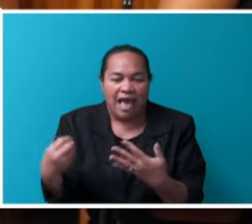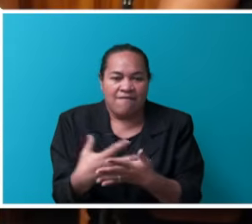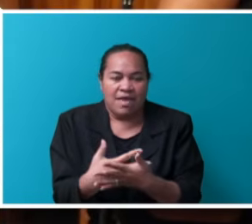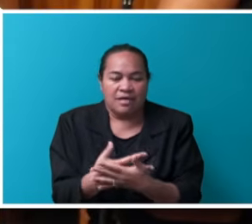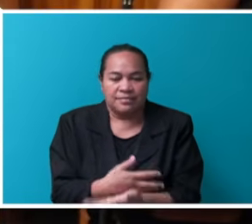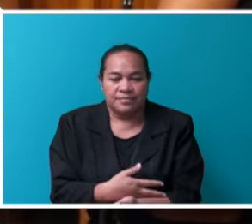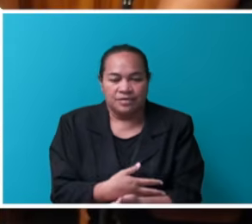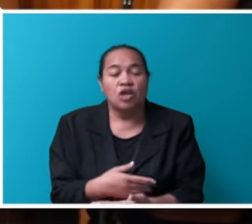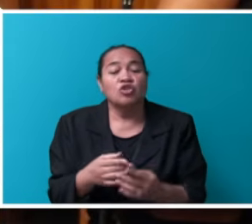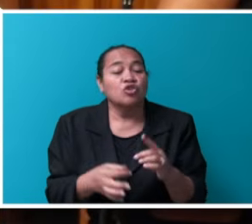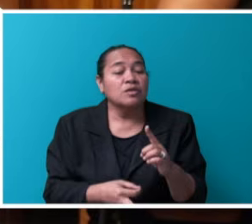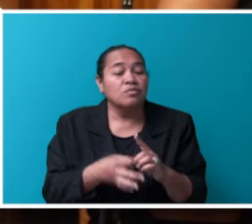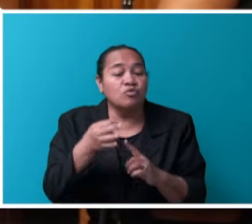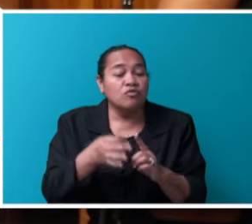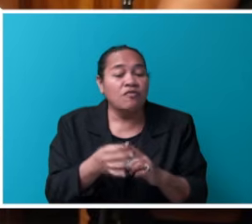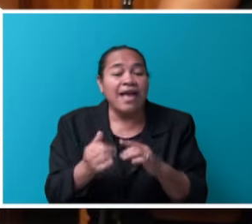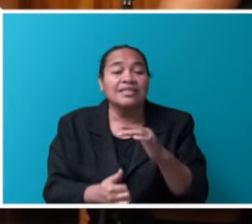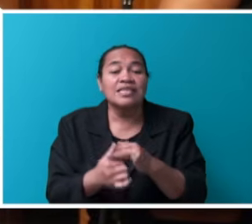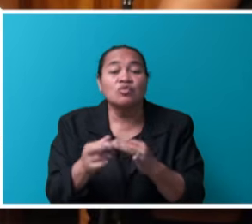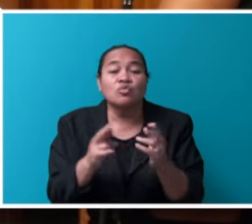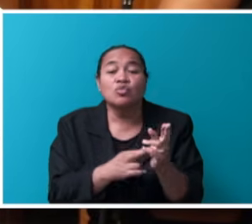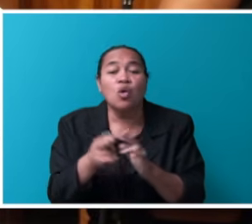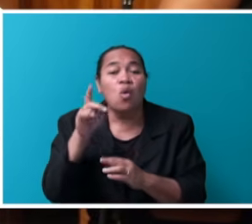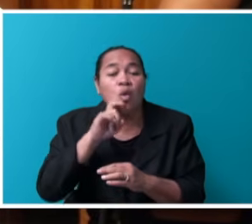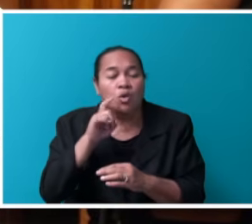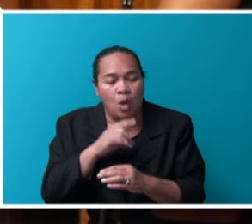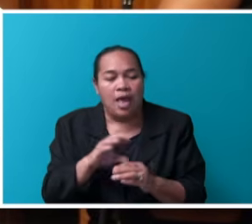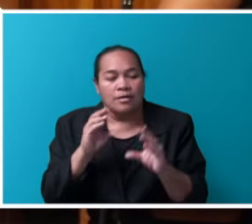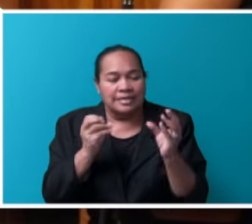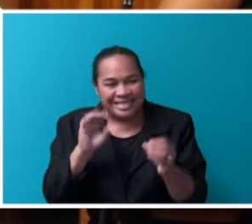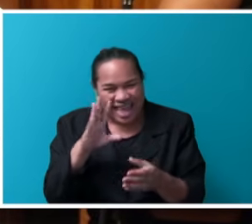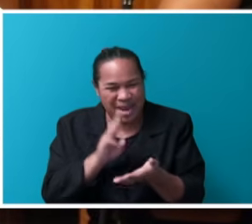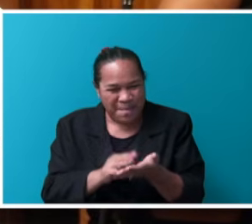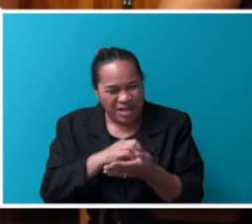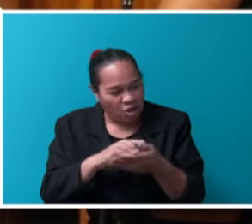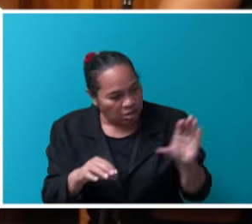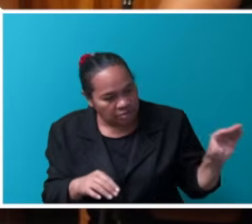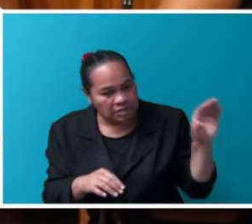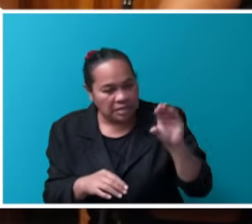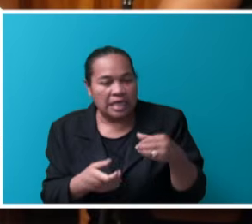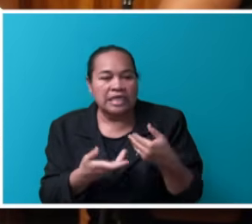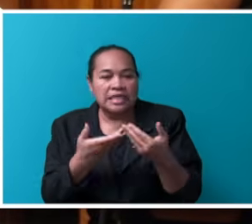access to rural water, we are providing $10 million under the Water Authority of Fiji